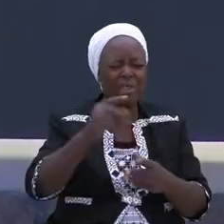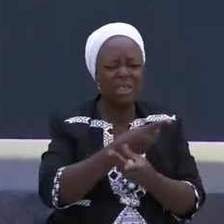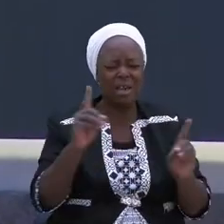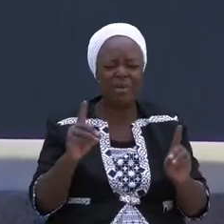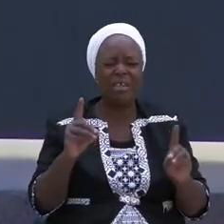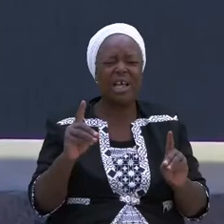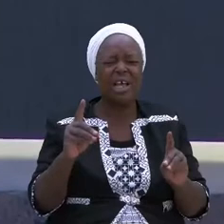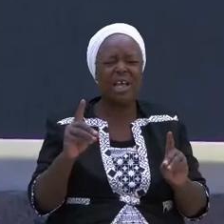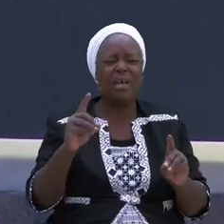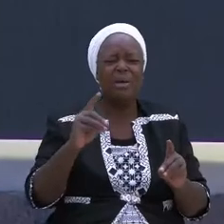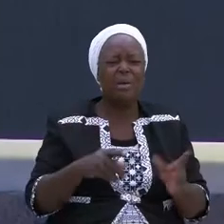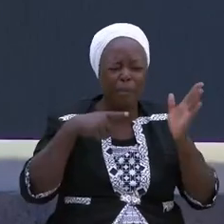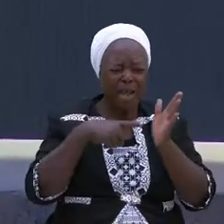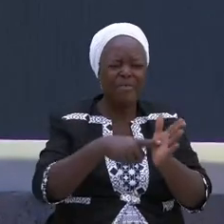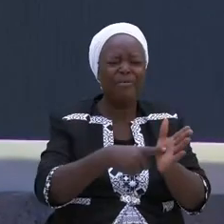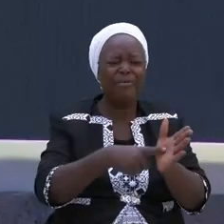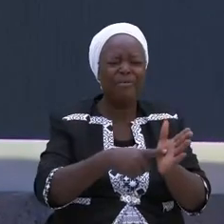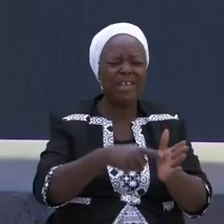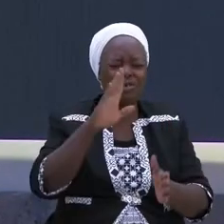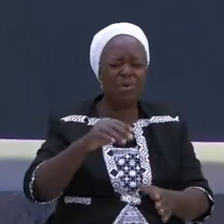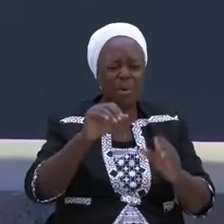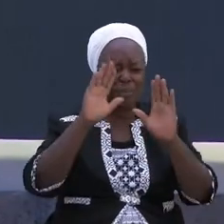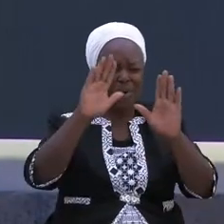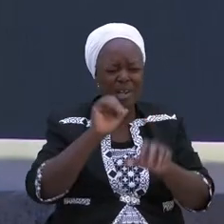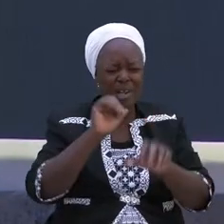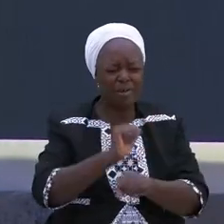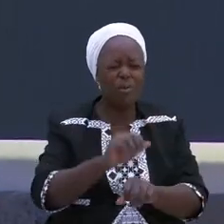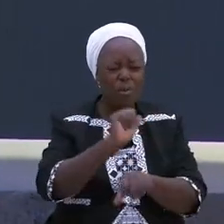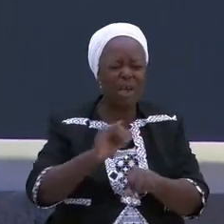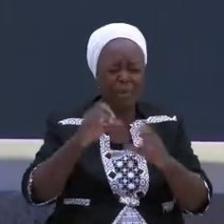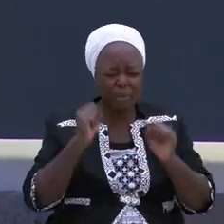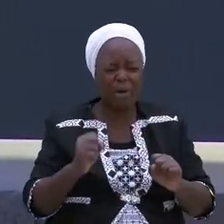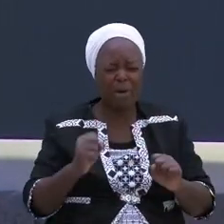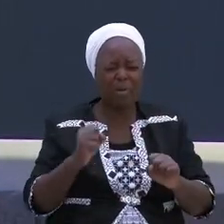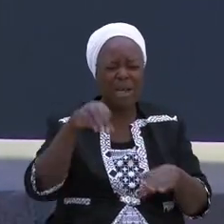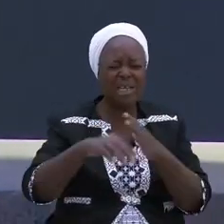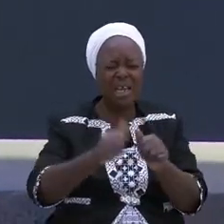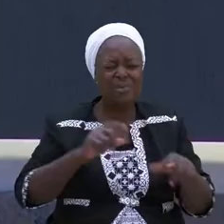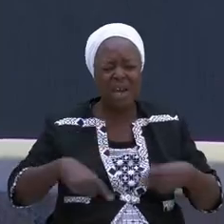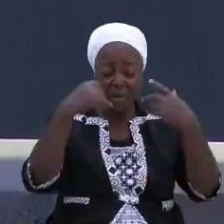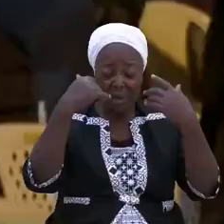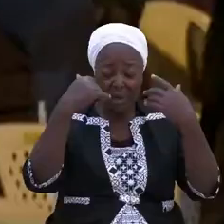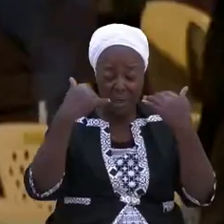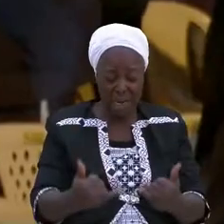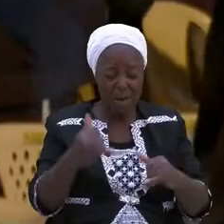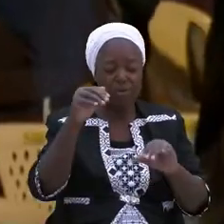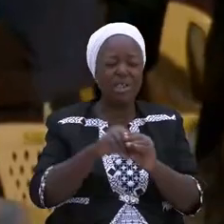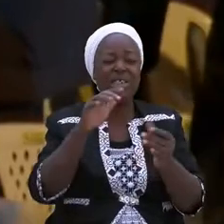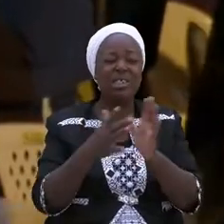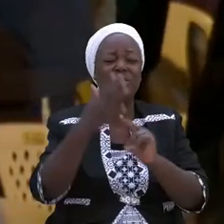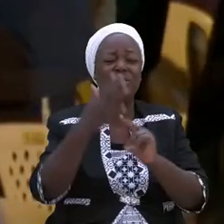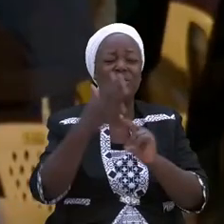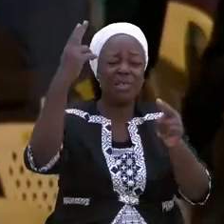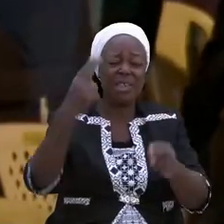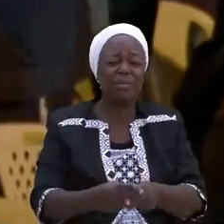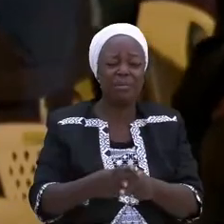deliverance. Manifest your miracle working power in every life right now in Jesus'